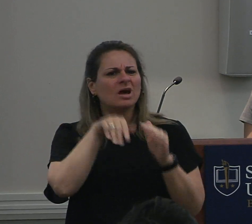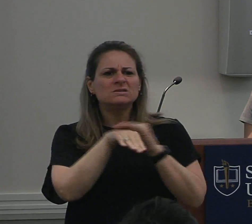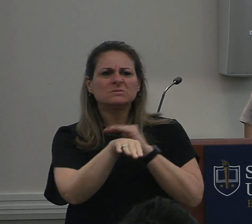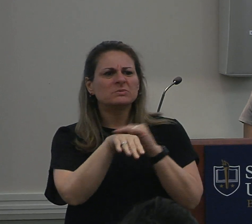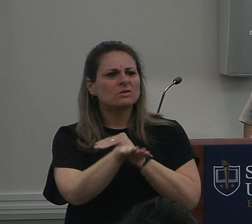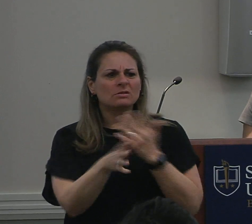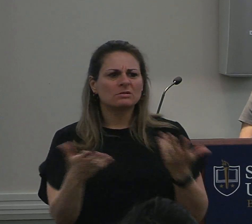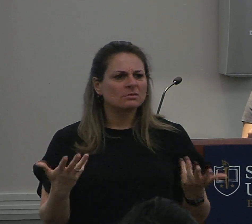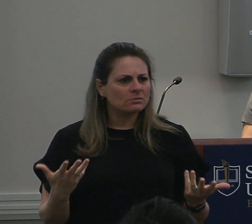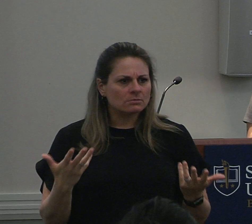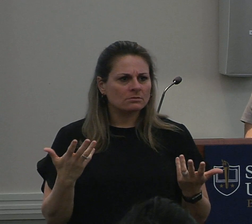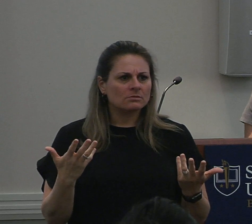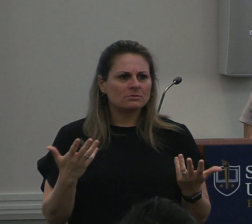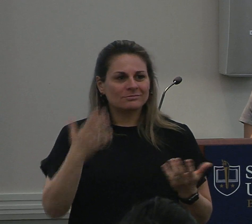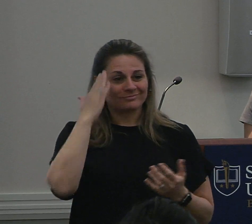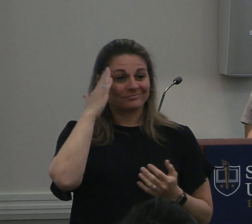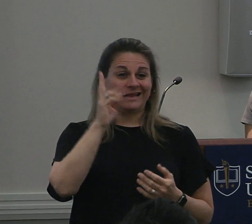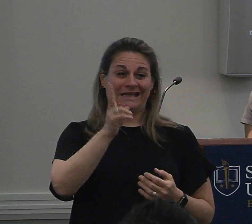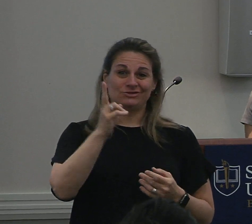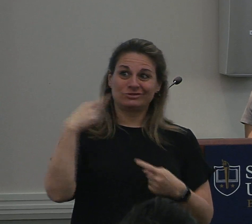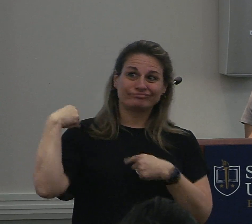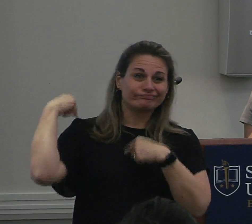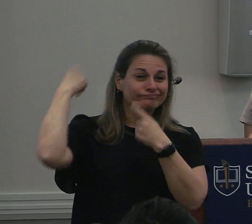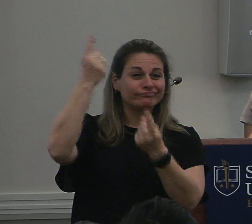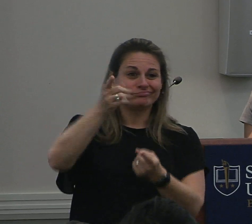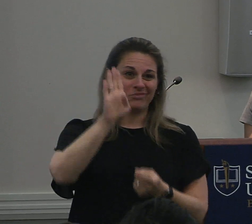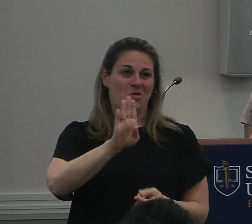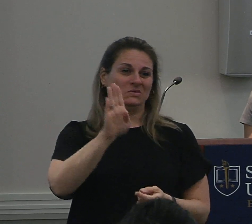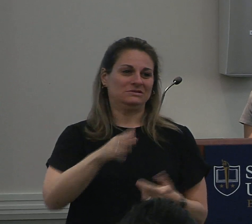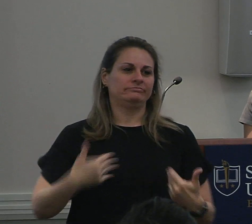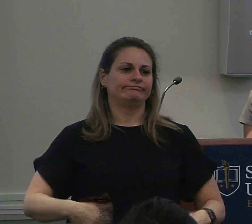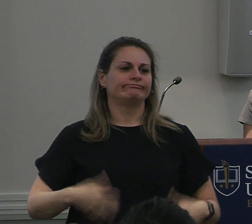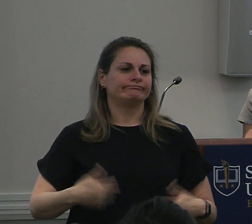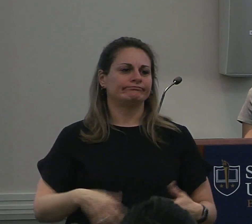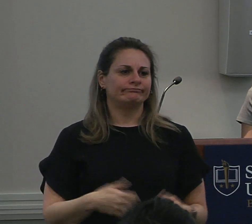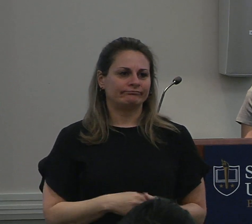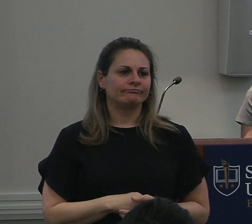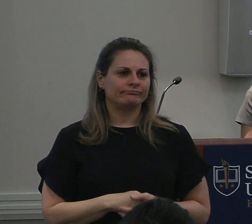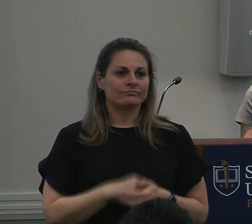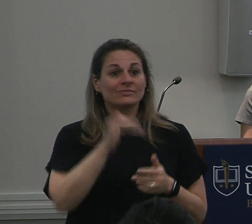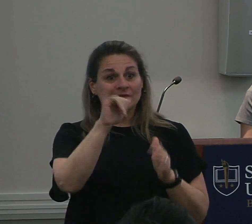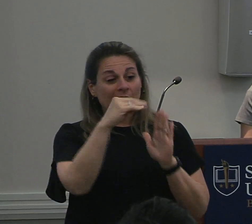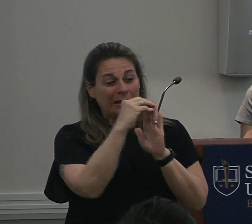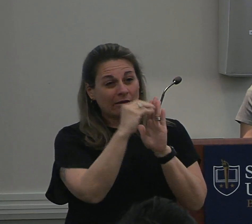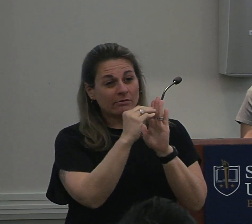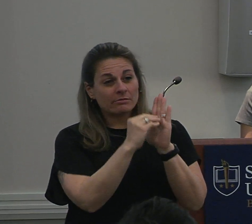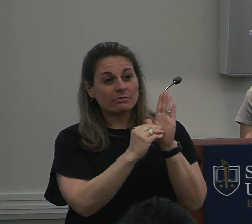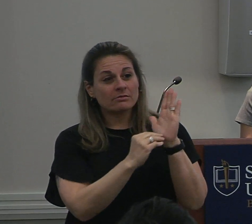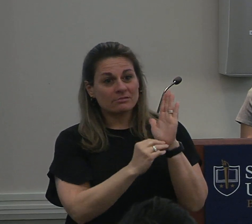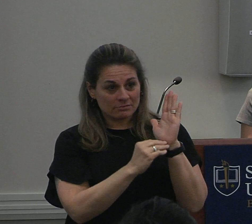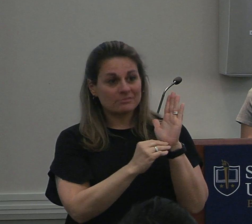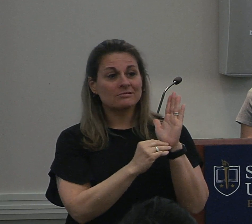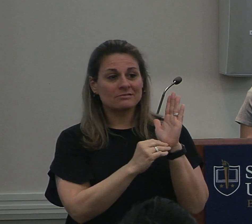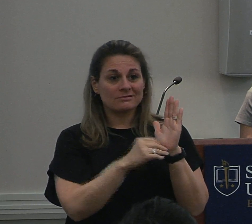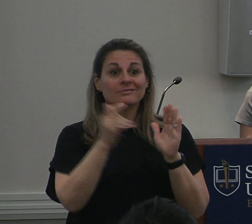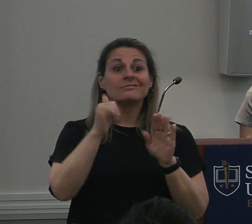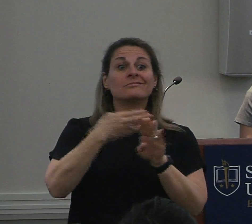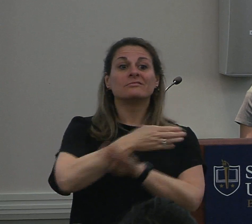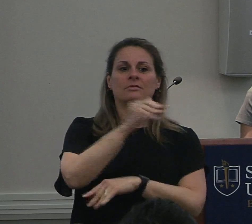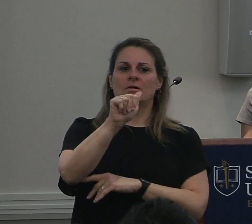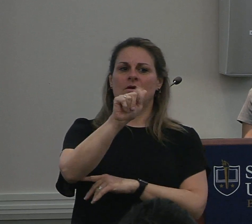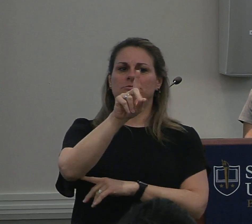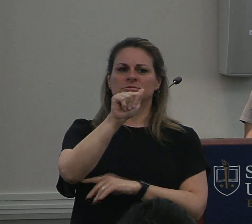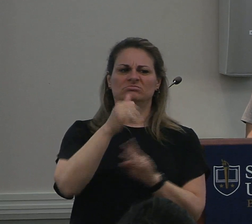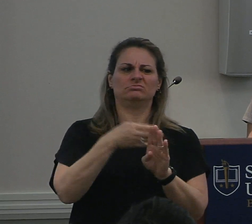the many different carve-outs in that legal system that happened long before the ADA. We are now working to go above